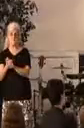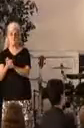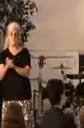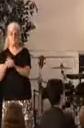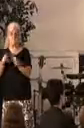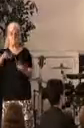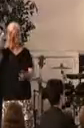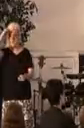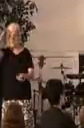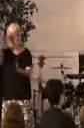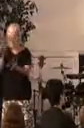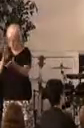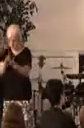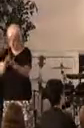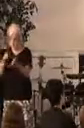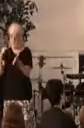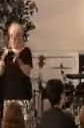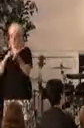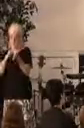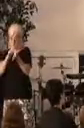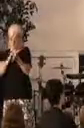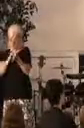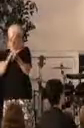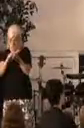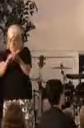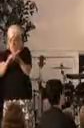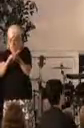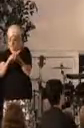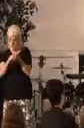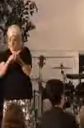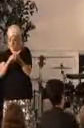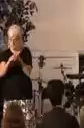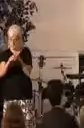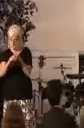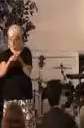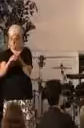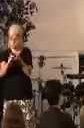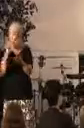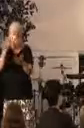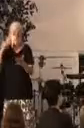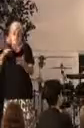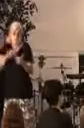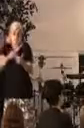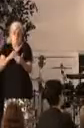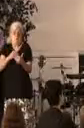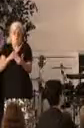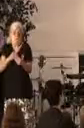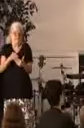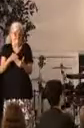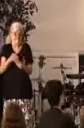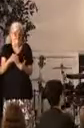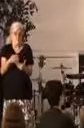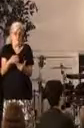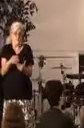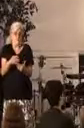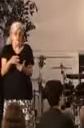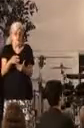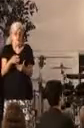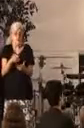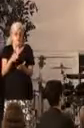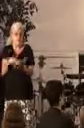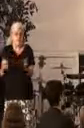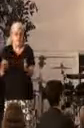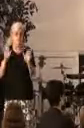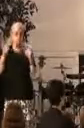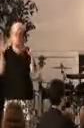I believe that this week, and I believe we've been moving toward it this week, something remarkable has happened in the